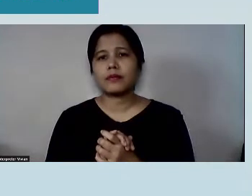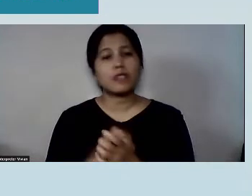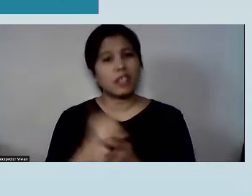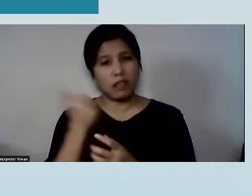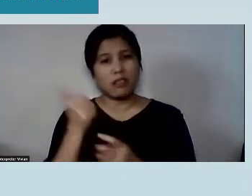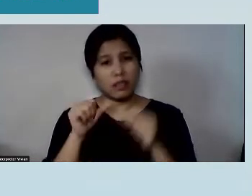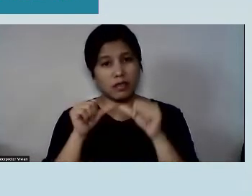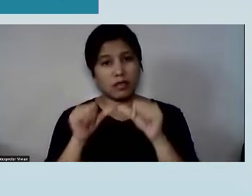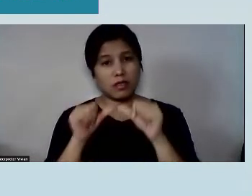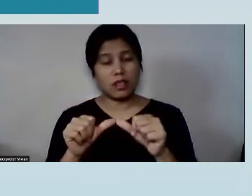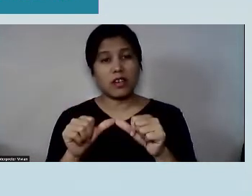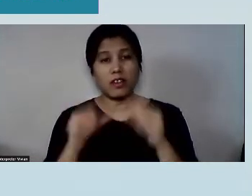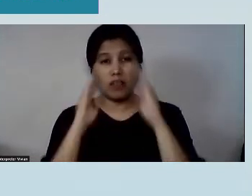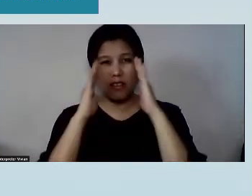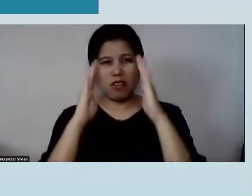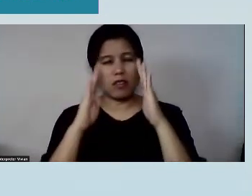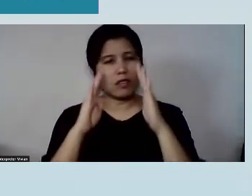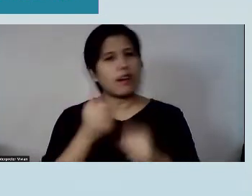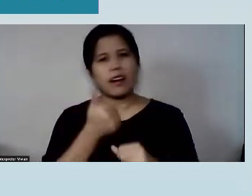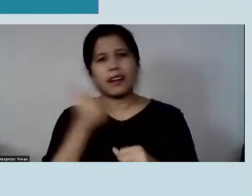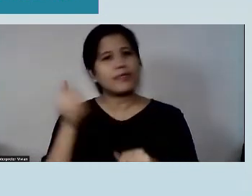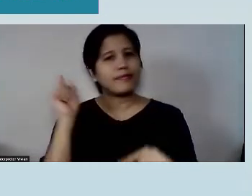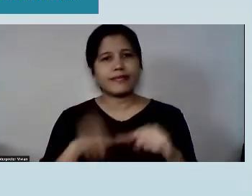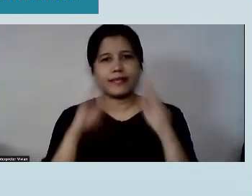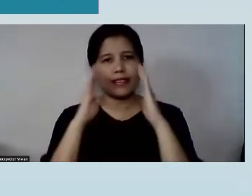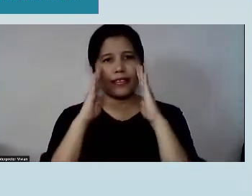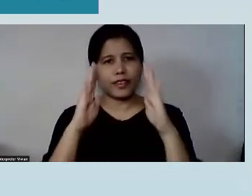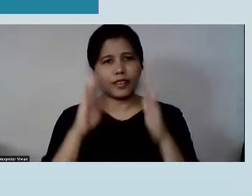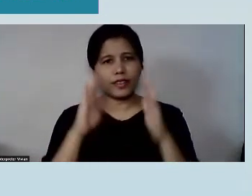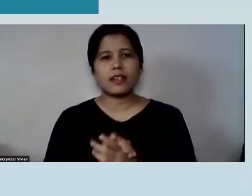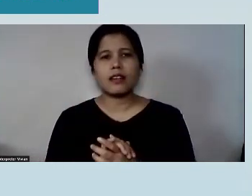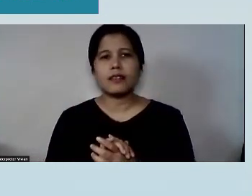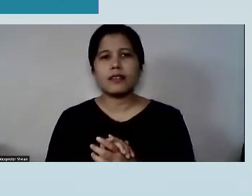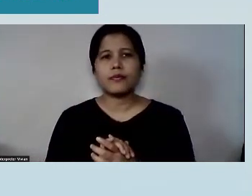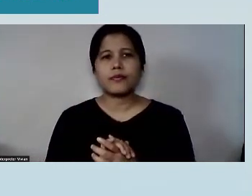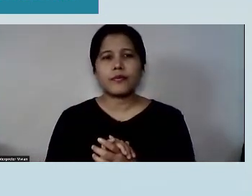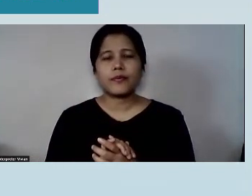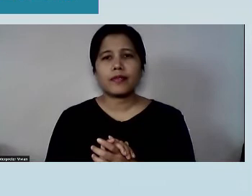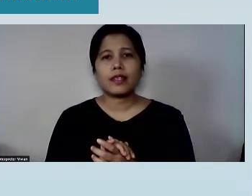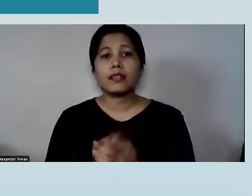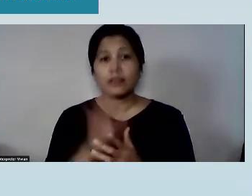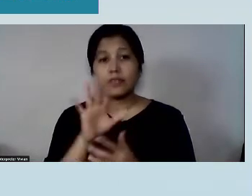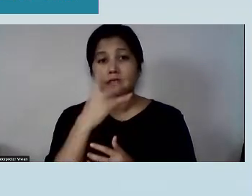stay focused, others will not. So again, we have to find the right fit for our child.